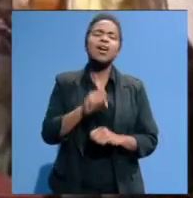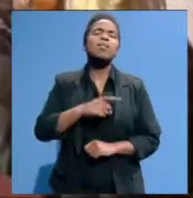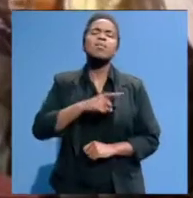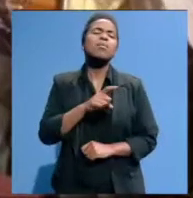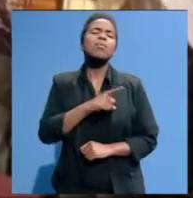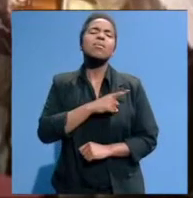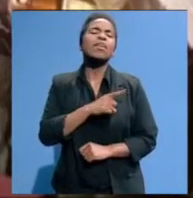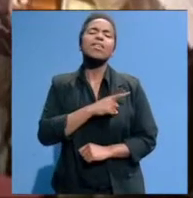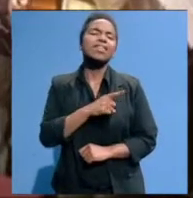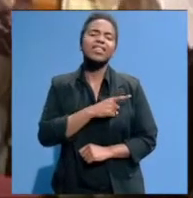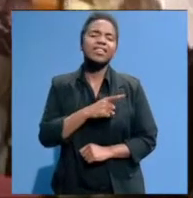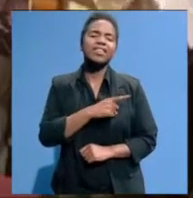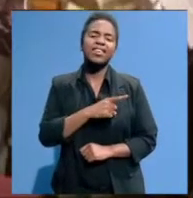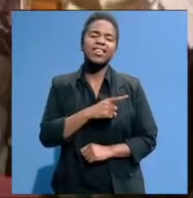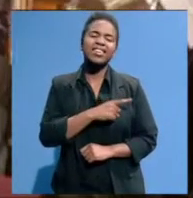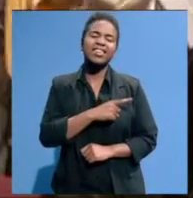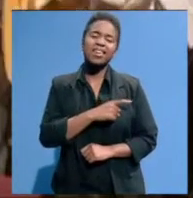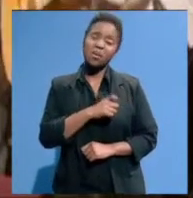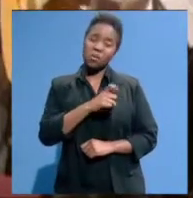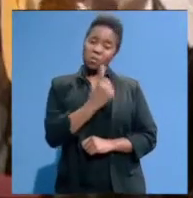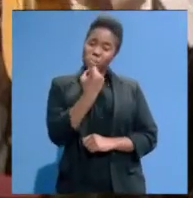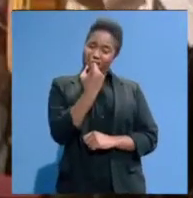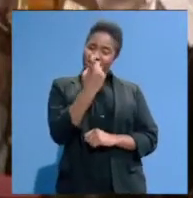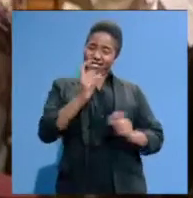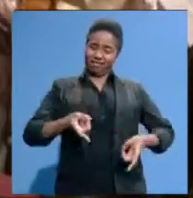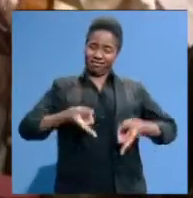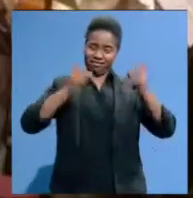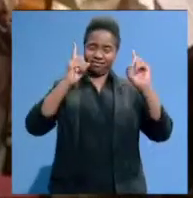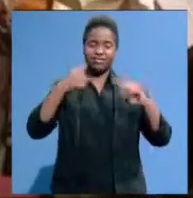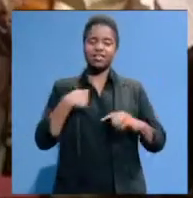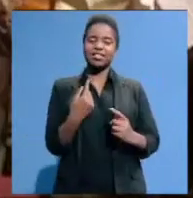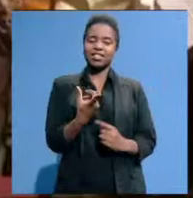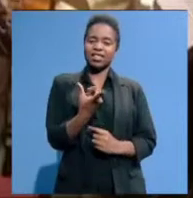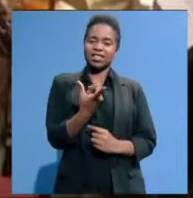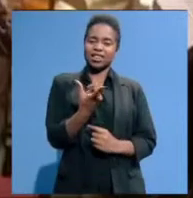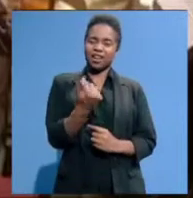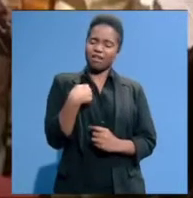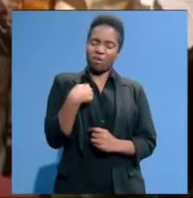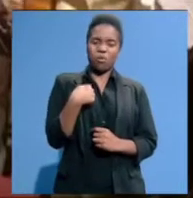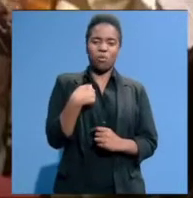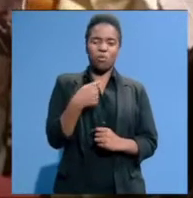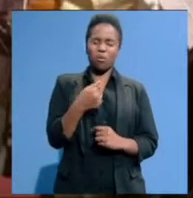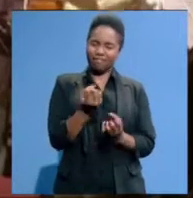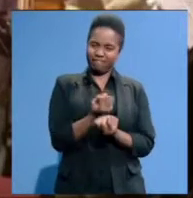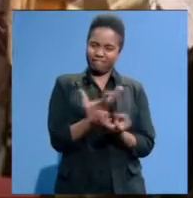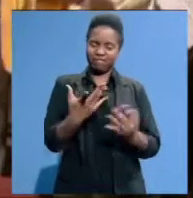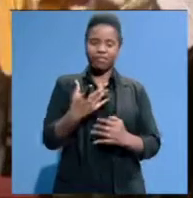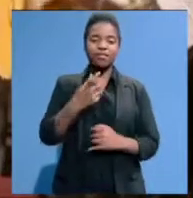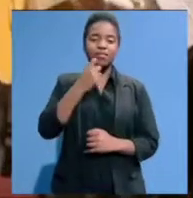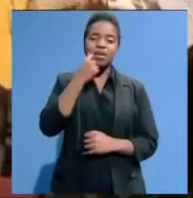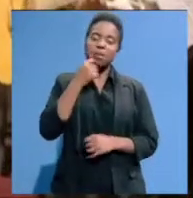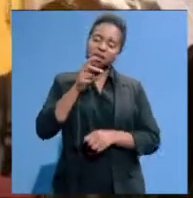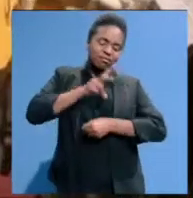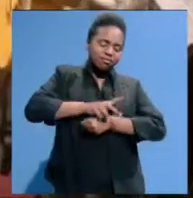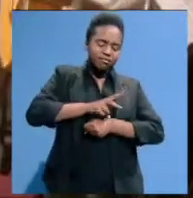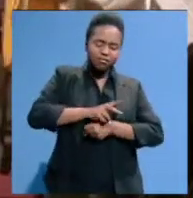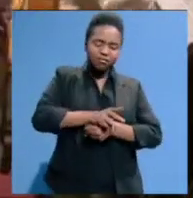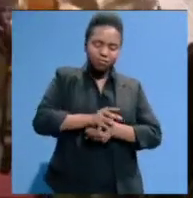why. One dangerous mind for million graves. Look down into